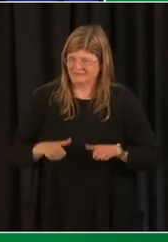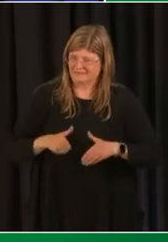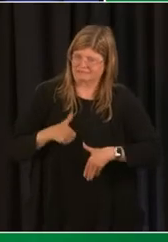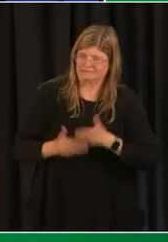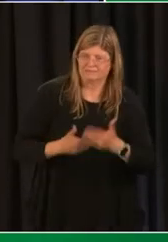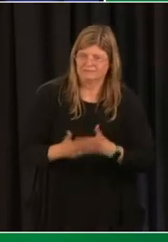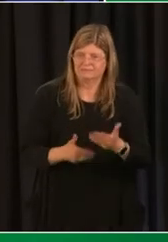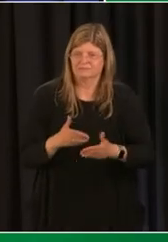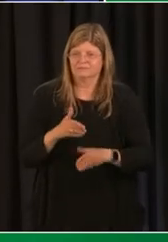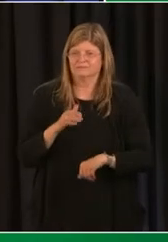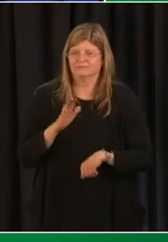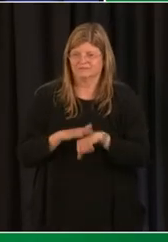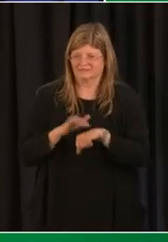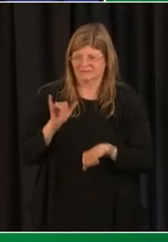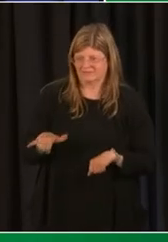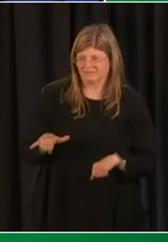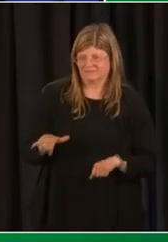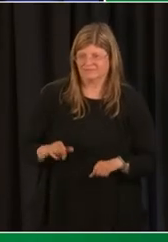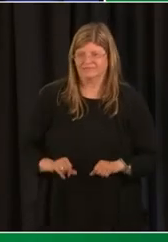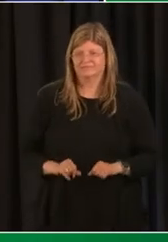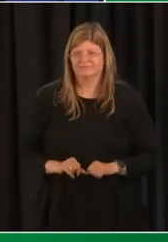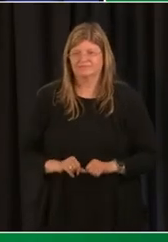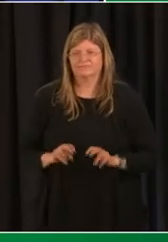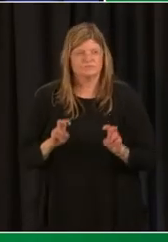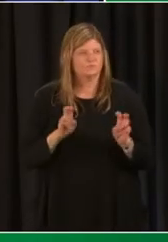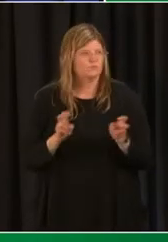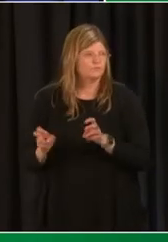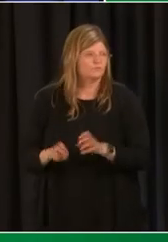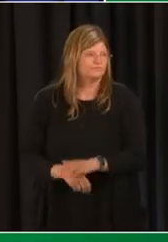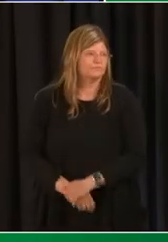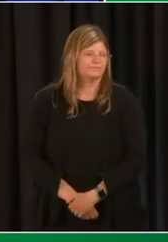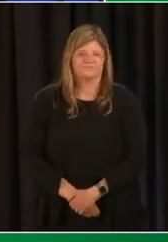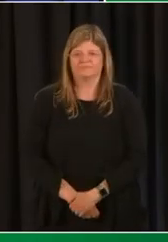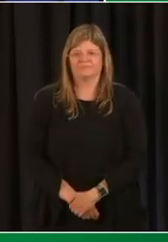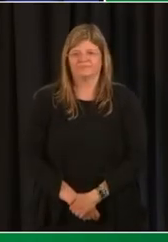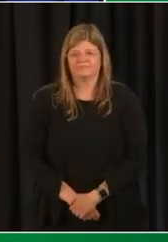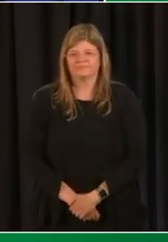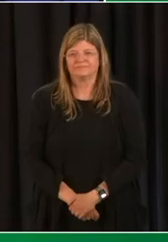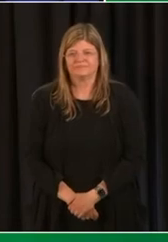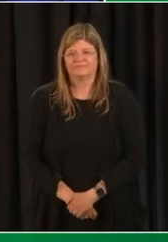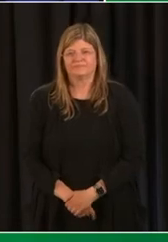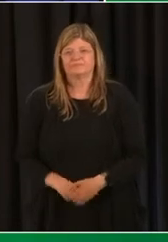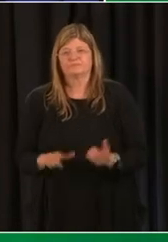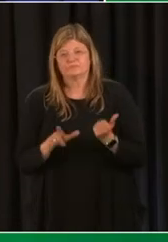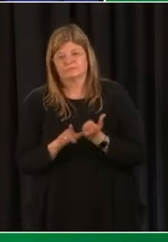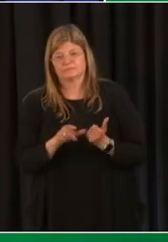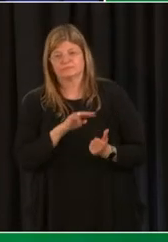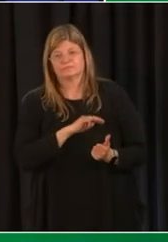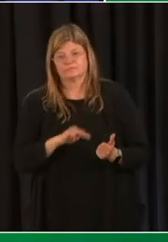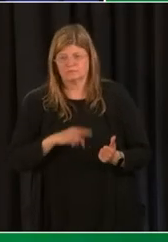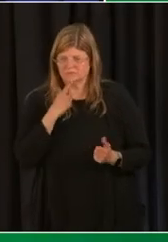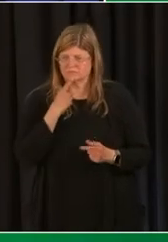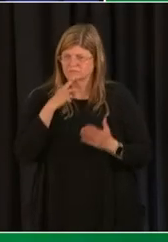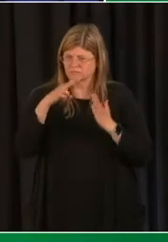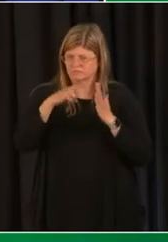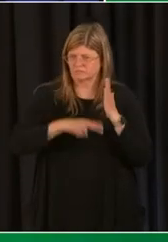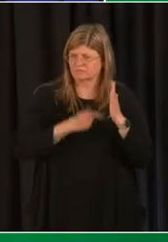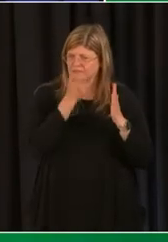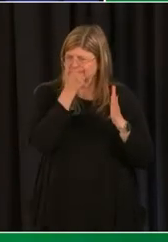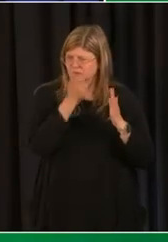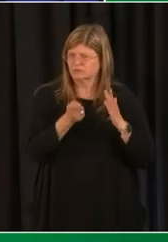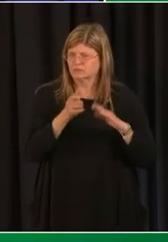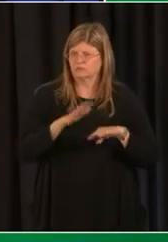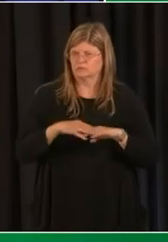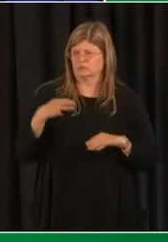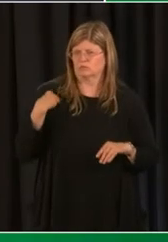busy on that, that matter, for sure. And there was an interesting article in the Washington Post